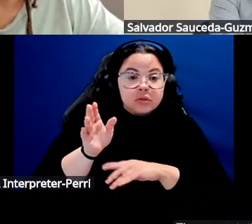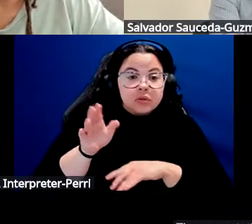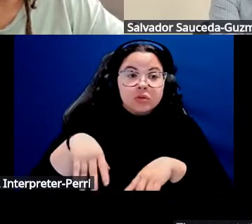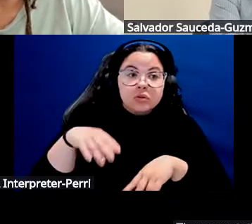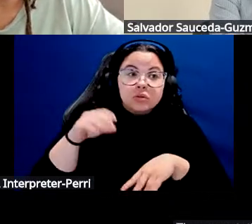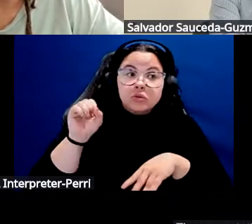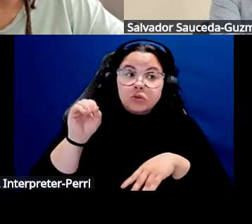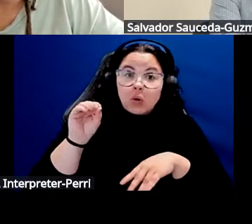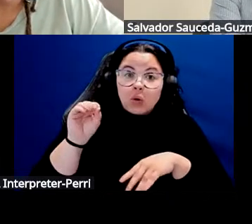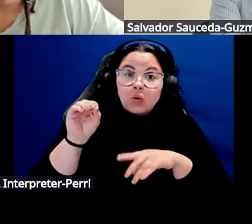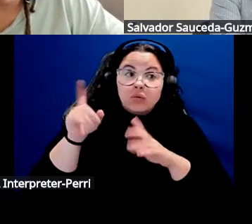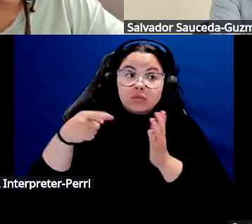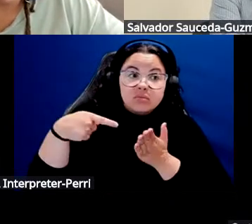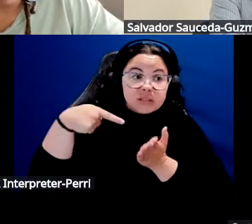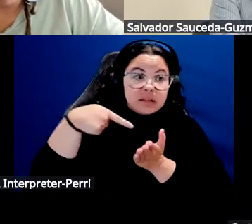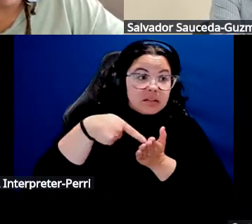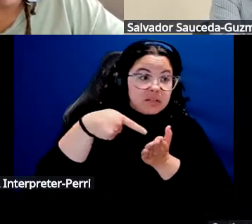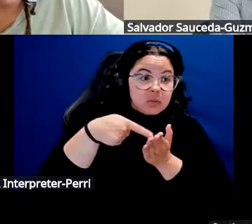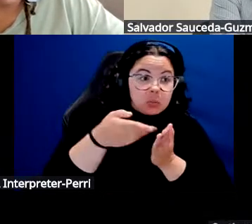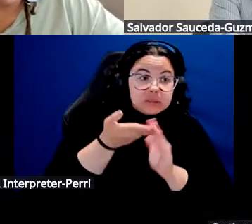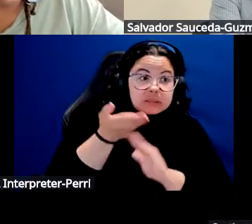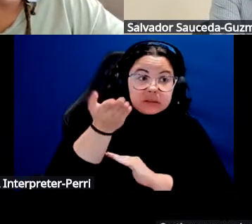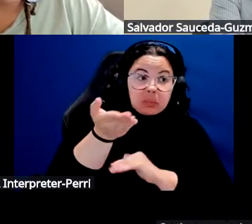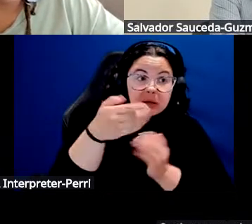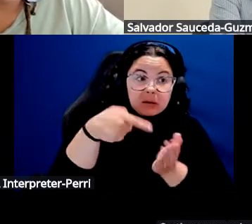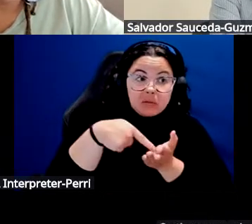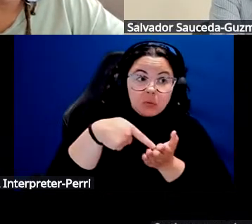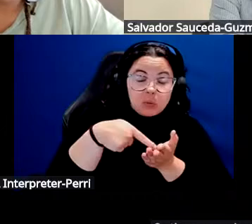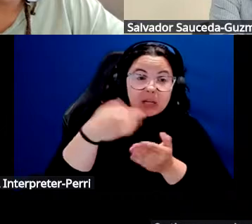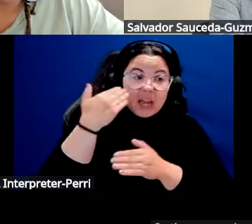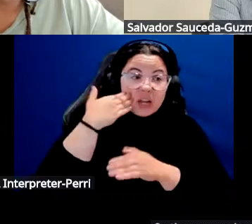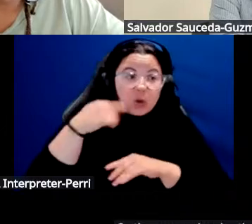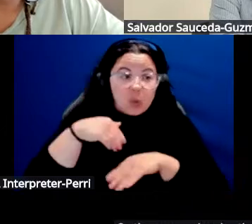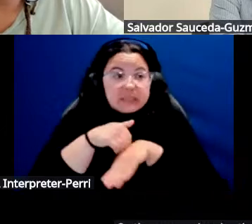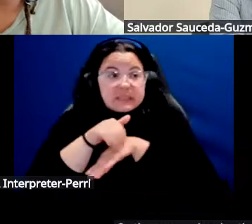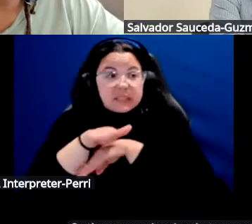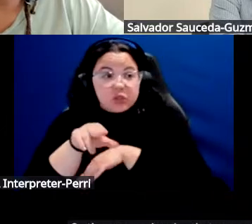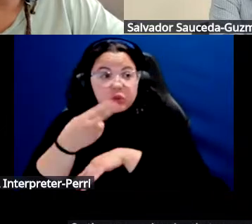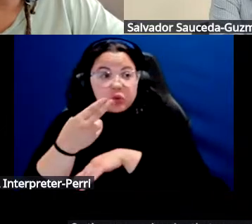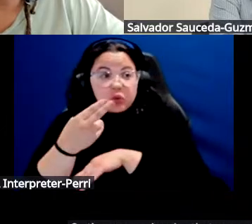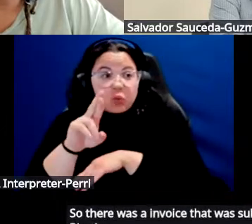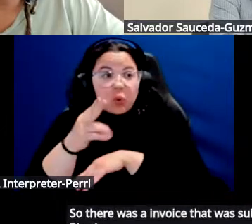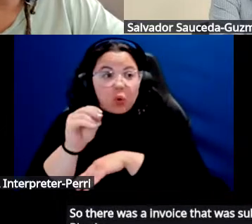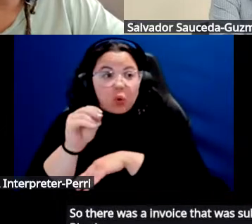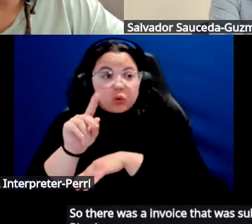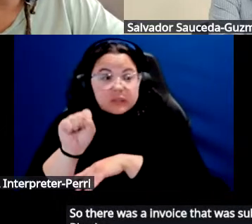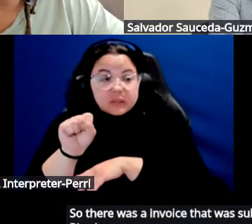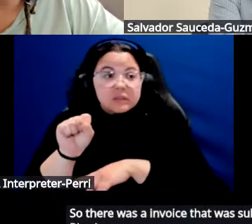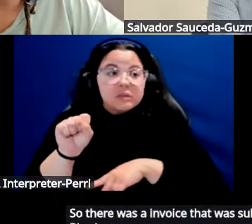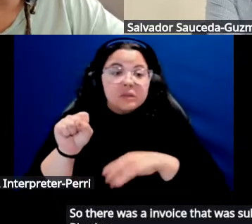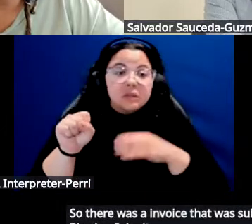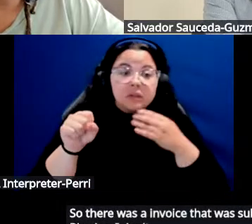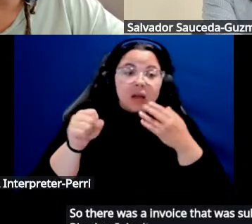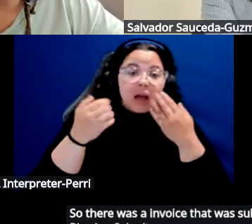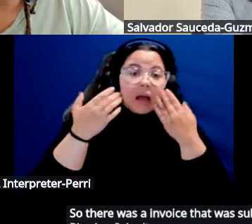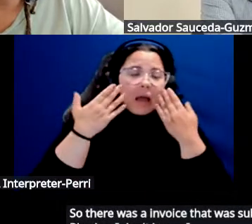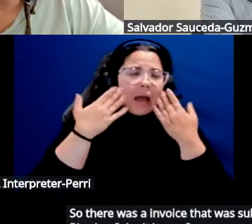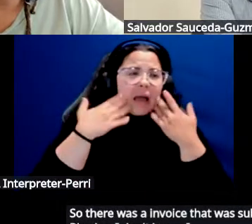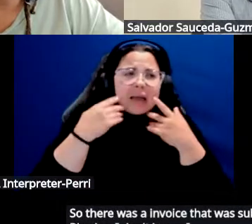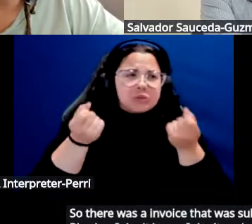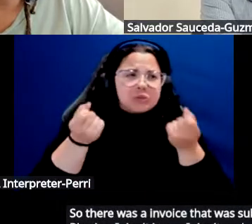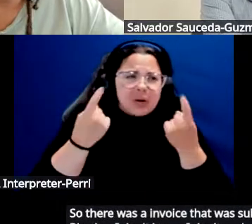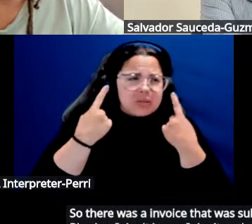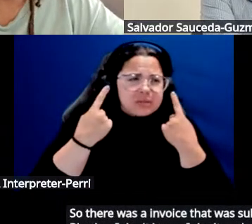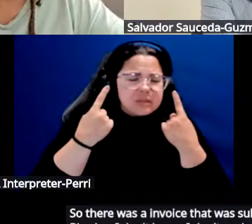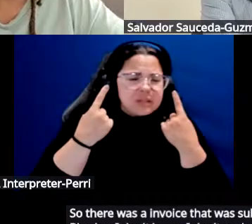So there was an invoice that was submitted. I know I sent it to Commissioner Rhodes. I don't know. I don't understand